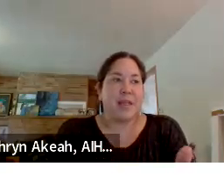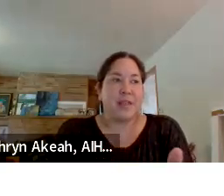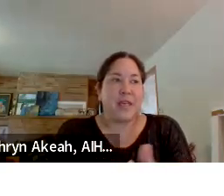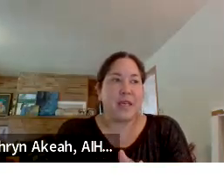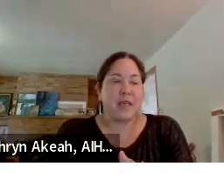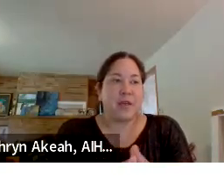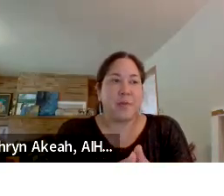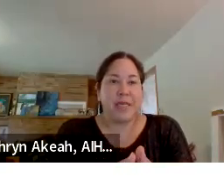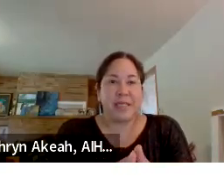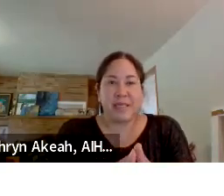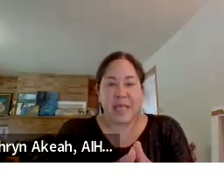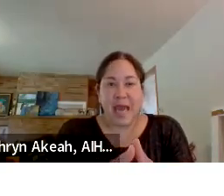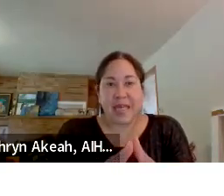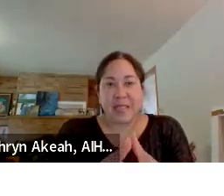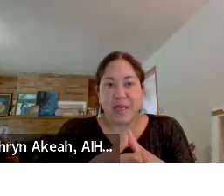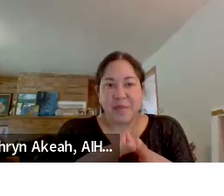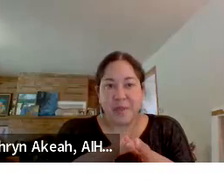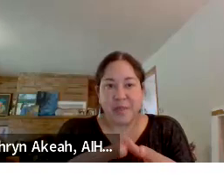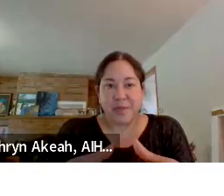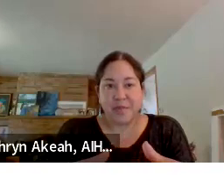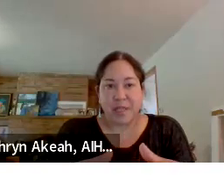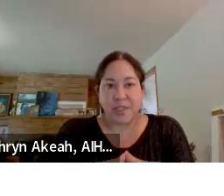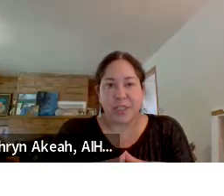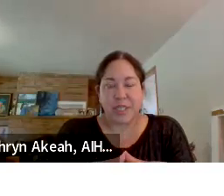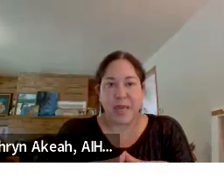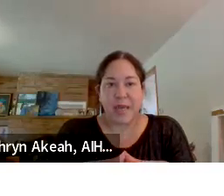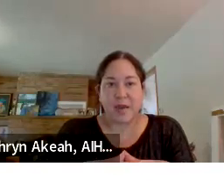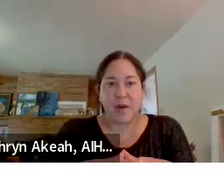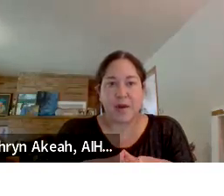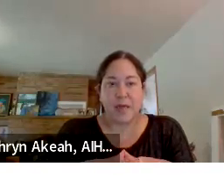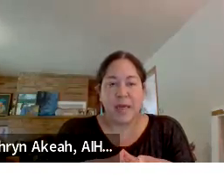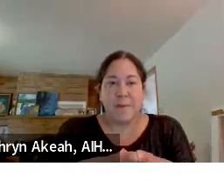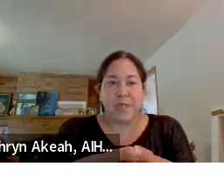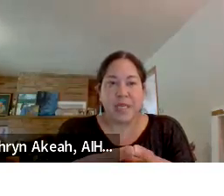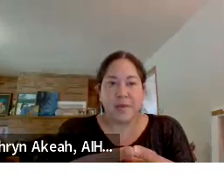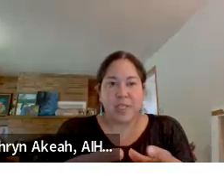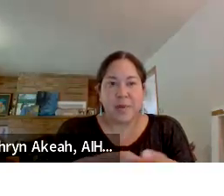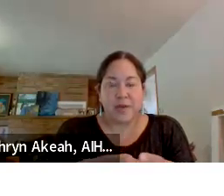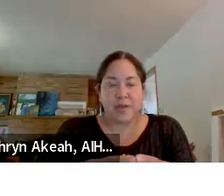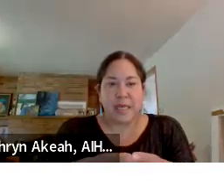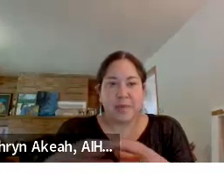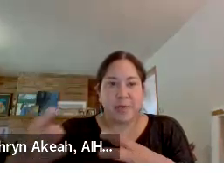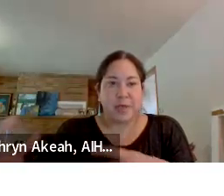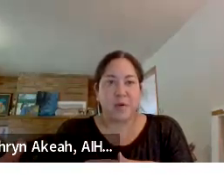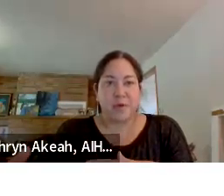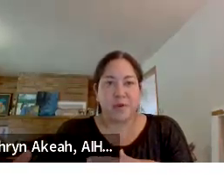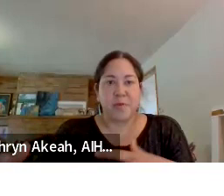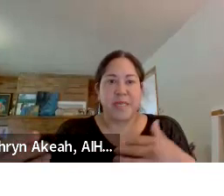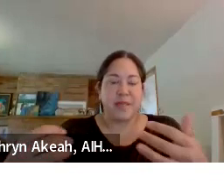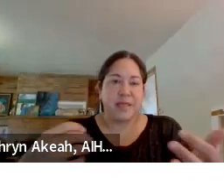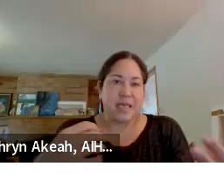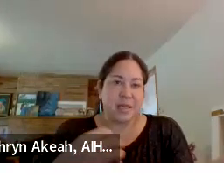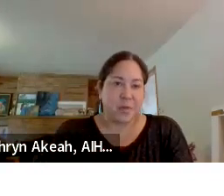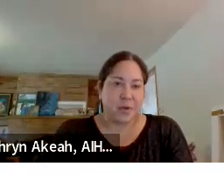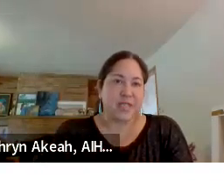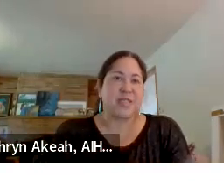And then the other piece is, as we have built up this relationship and are getting a much better understanding between our work groups